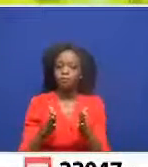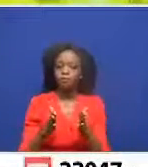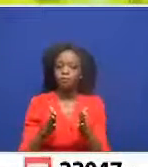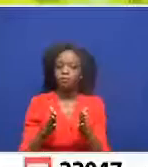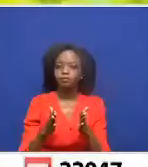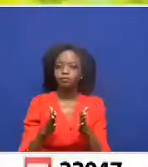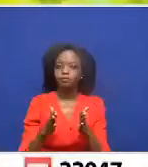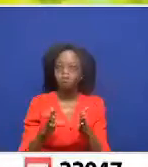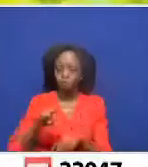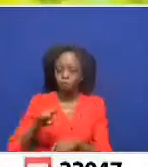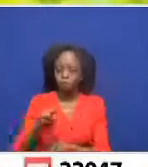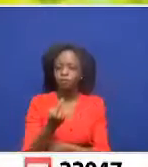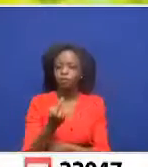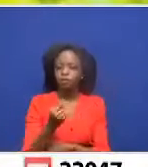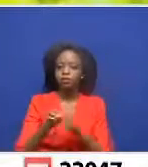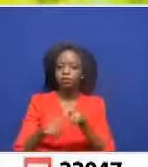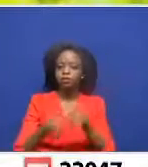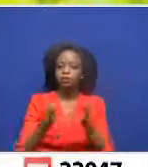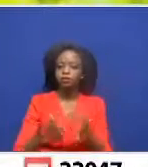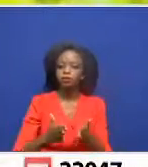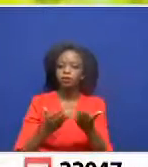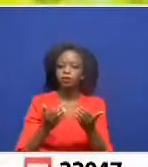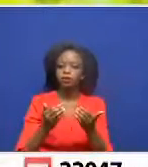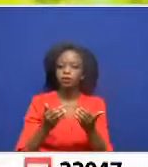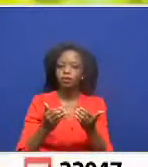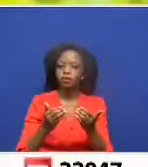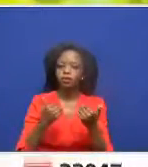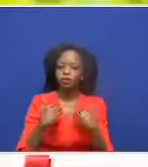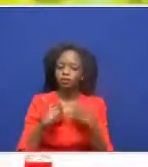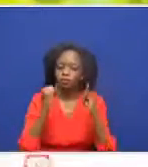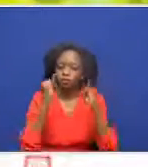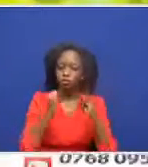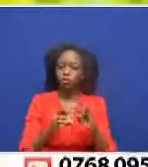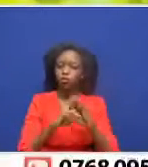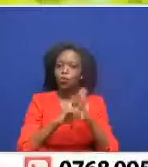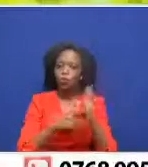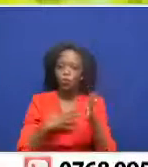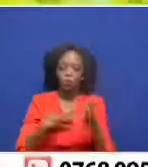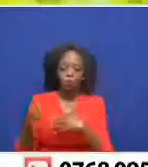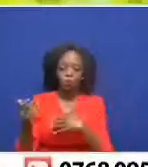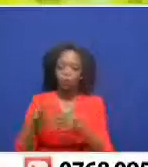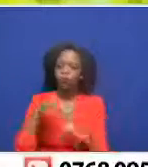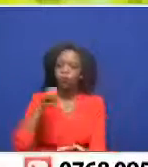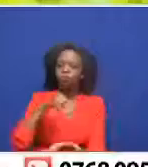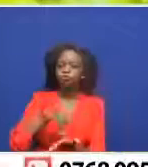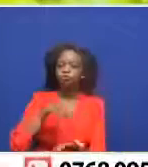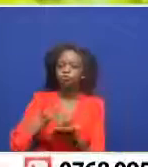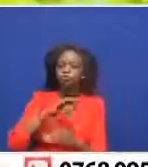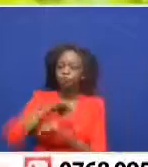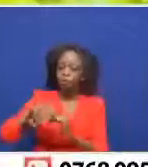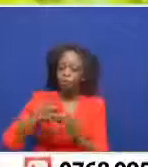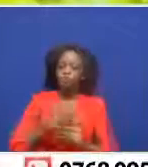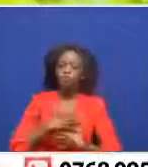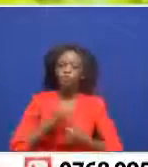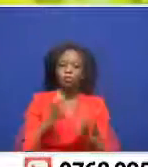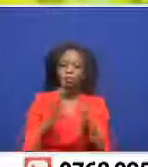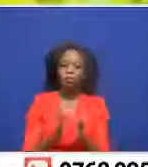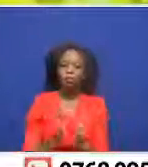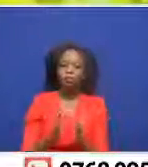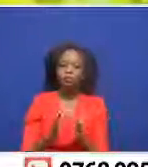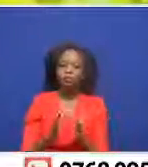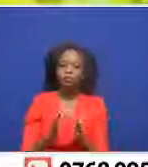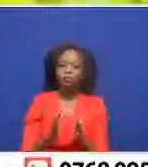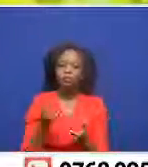Cabinet Secretary Peter Munya, saying that he has set the new regulations without involving all the stakeholders in the tea